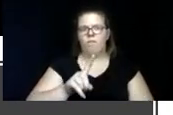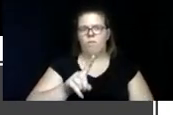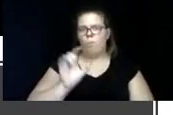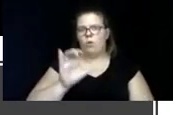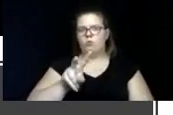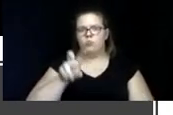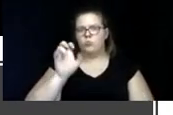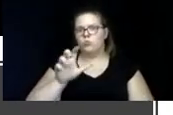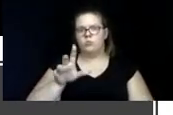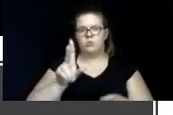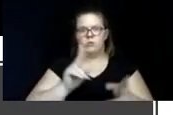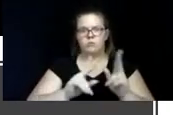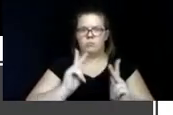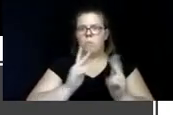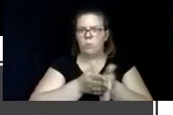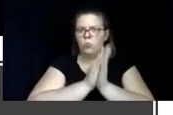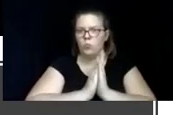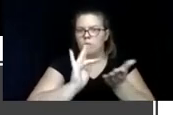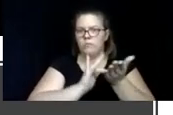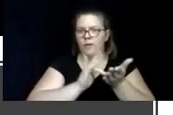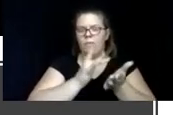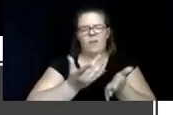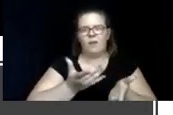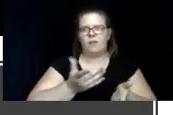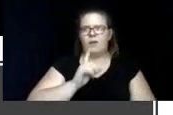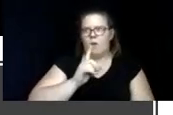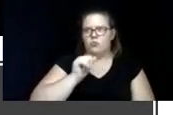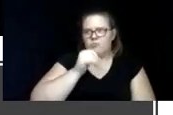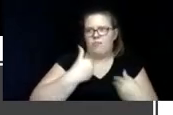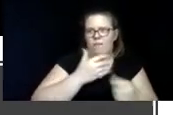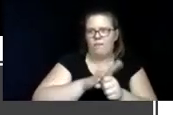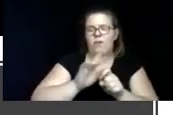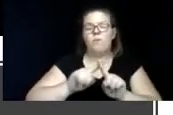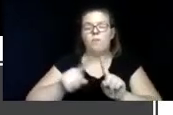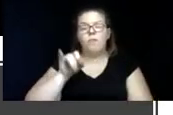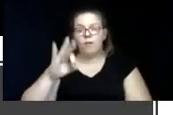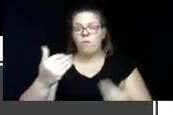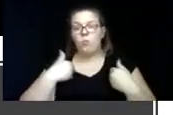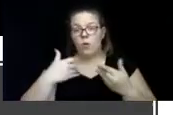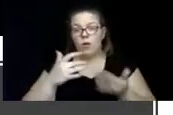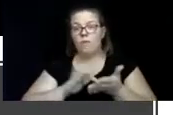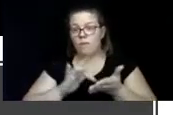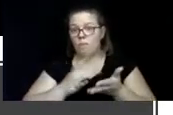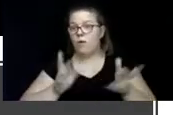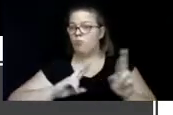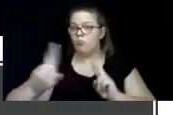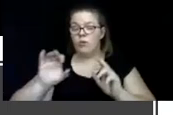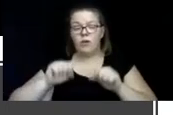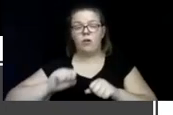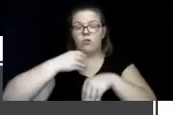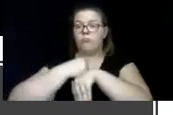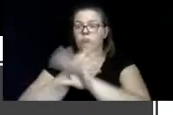there with iPads for everyone. But people who already had them could roll right over to video conferences.